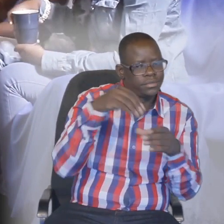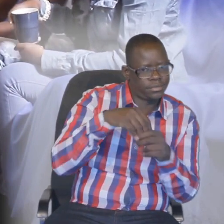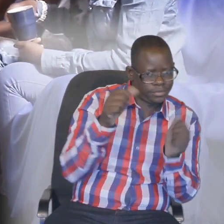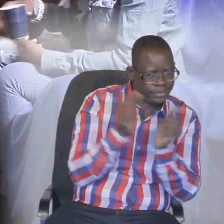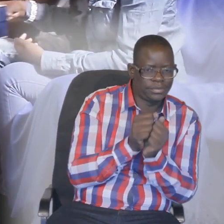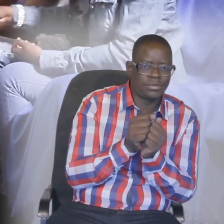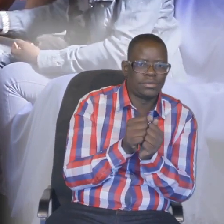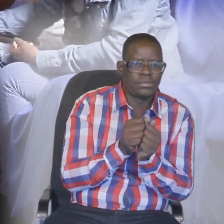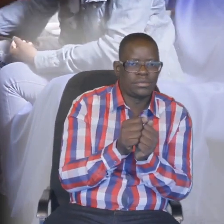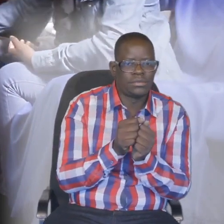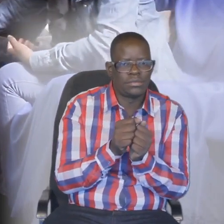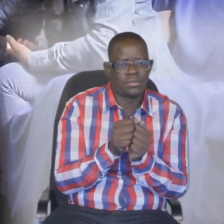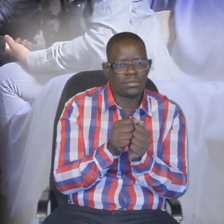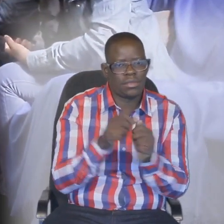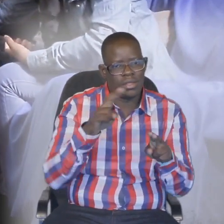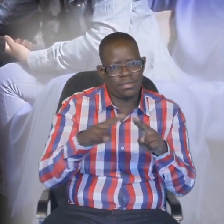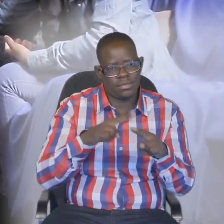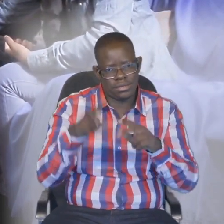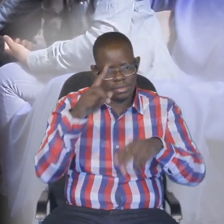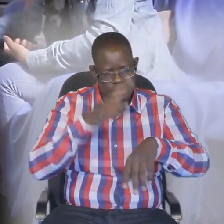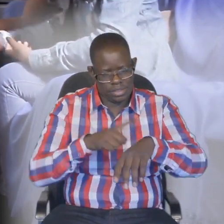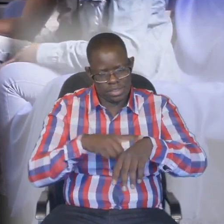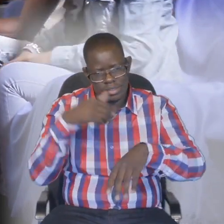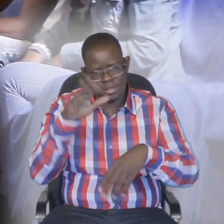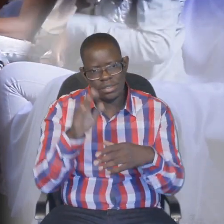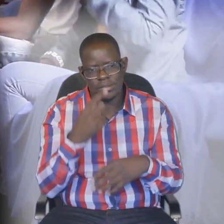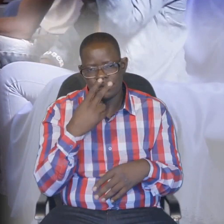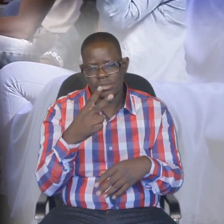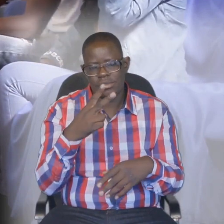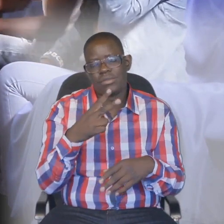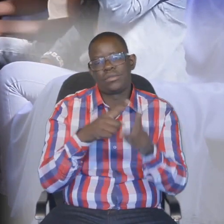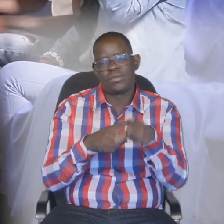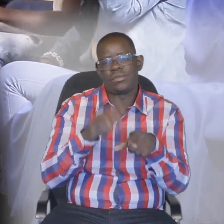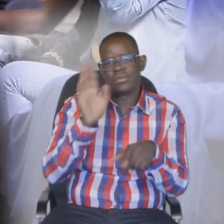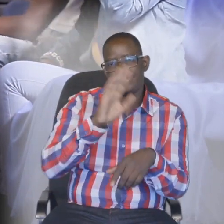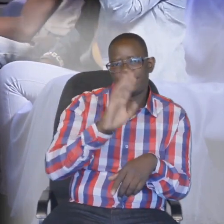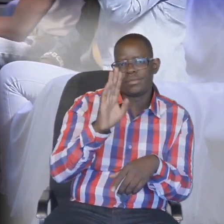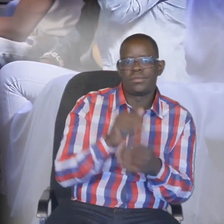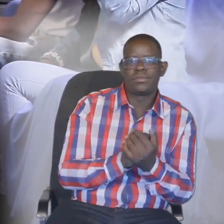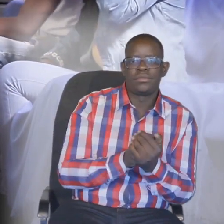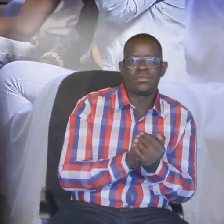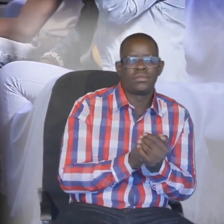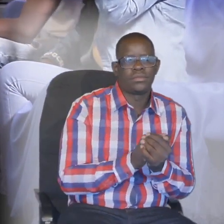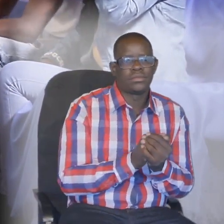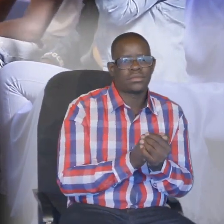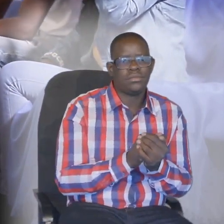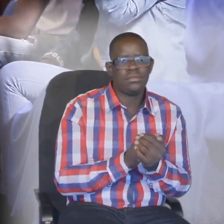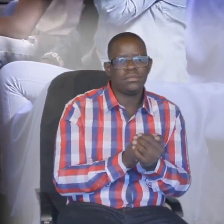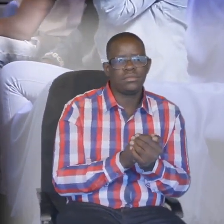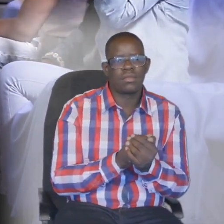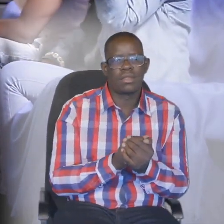Yeah. Okay, good. I think, guys, I have to run. It's my time to go. See you guys tomorrow, perhaps. See you tomorrow. Can I go with this?